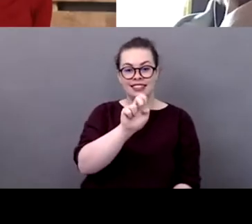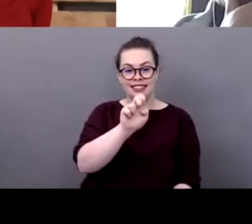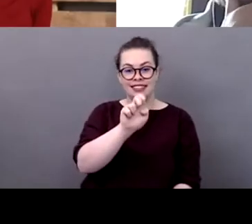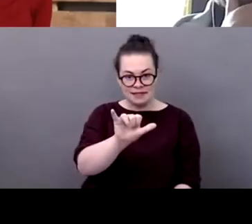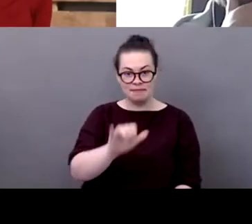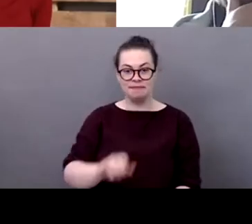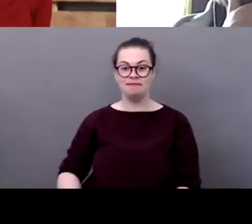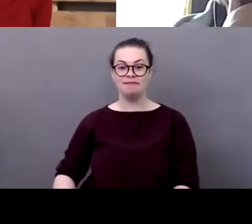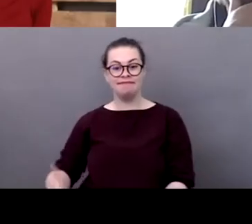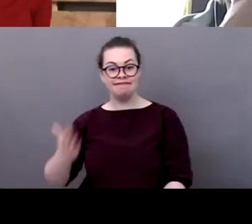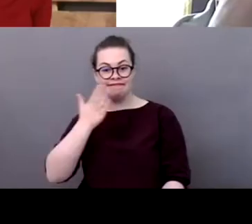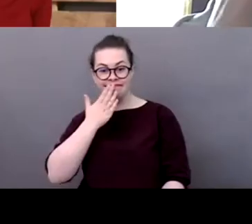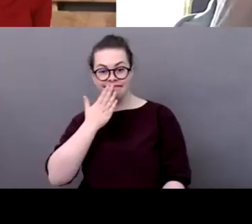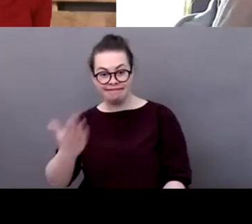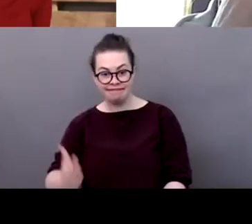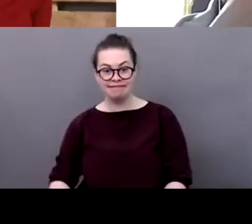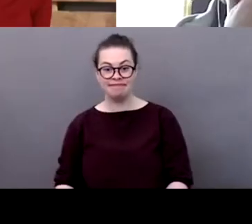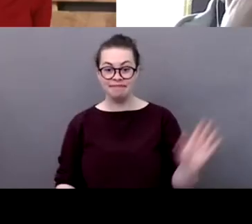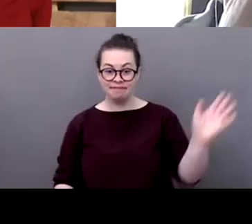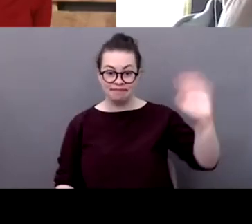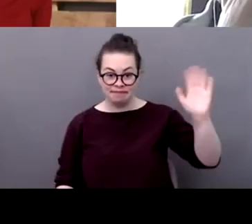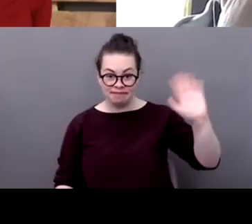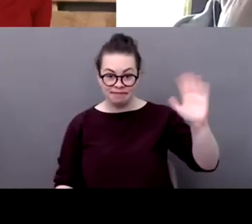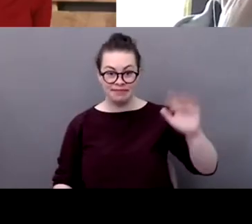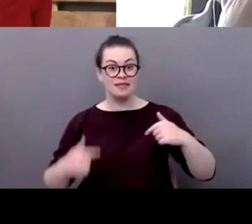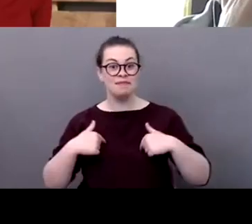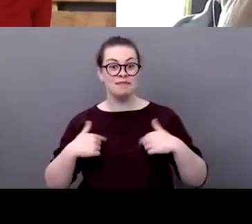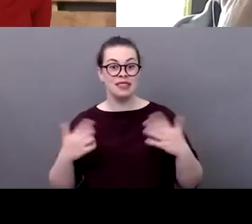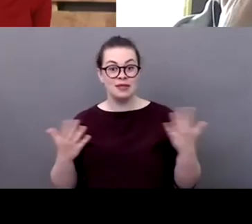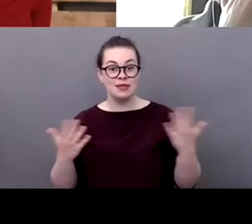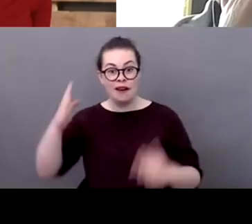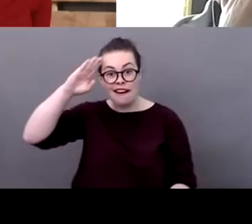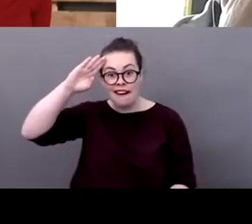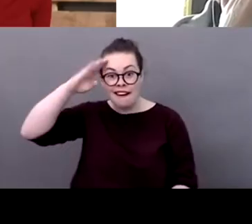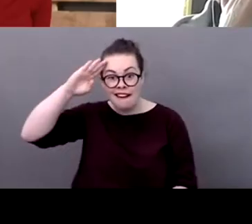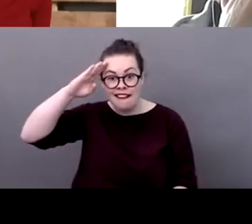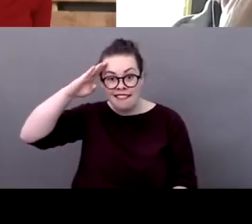Thank you. Hello from the west coast of Ireland. Bonjour.